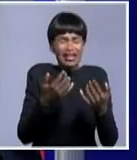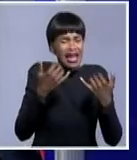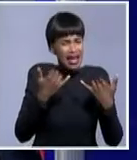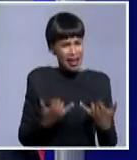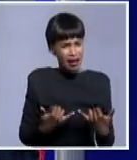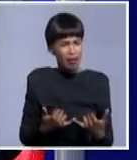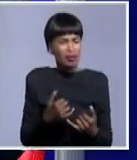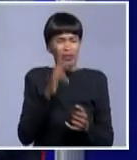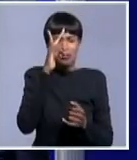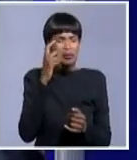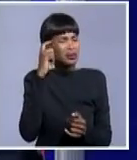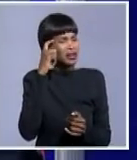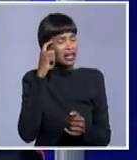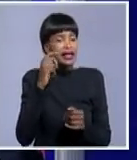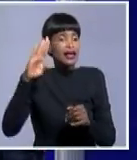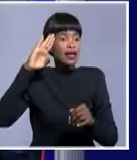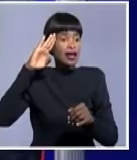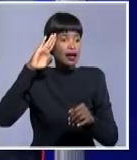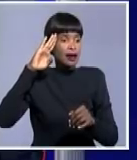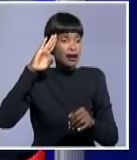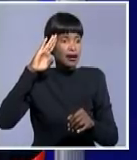the argument, and even the former fighters,